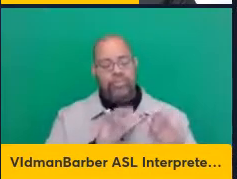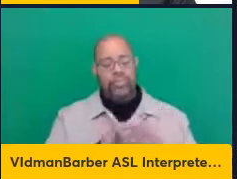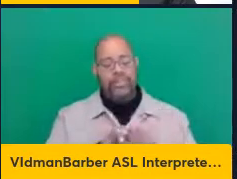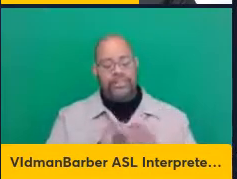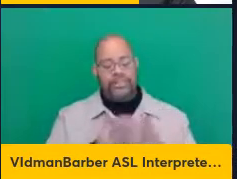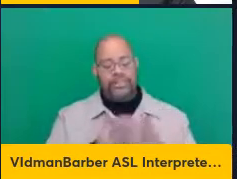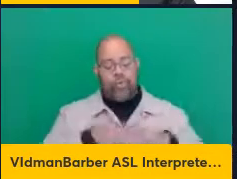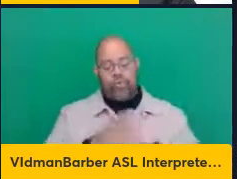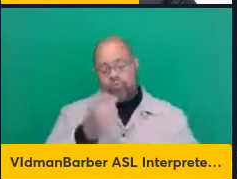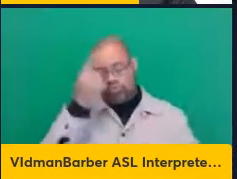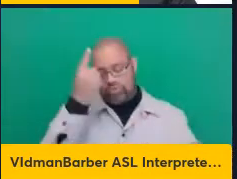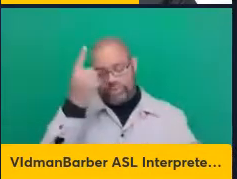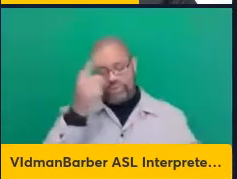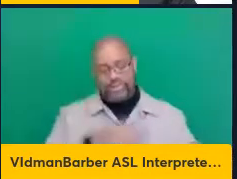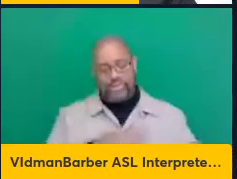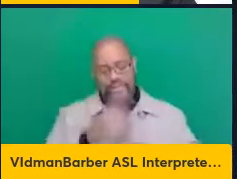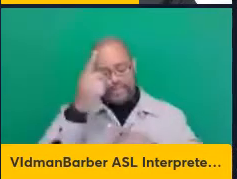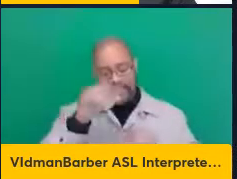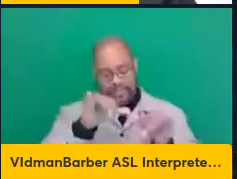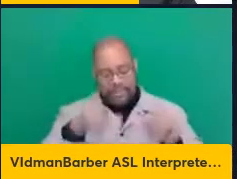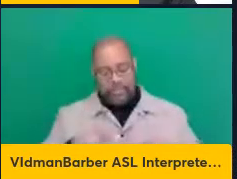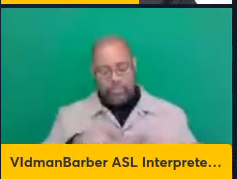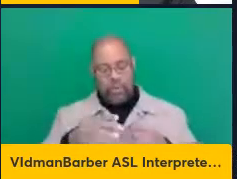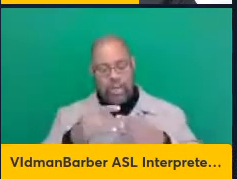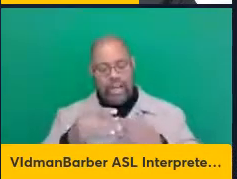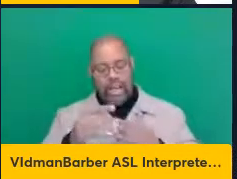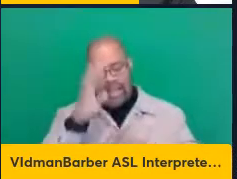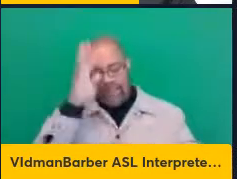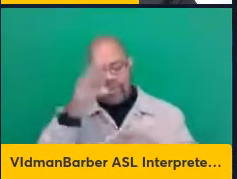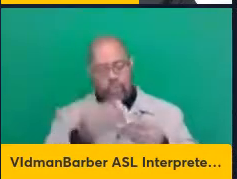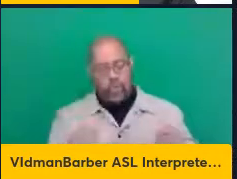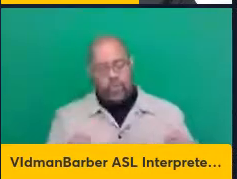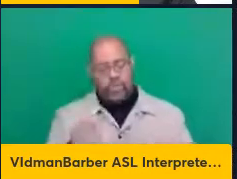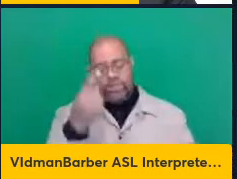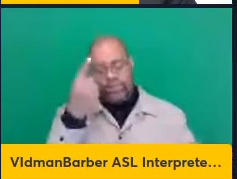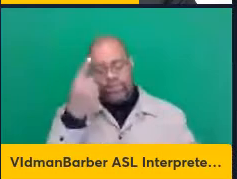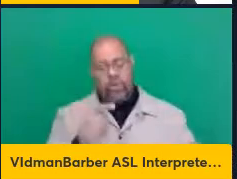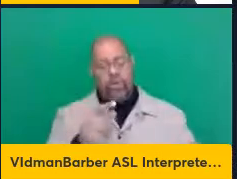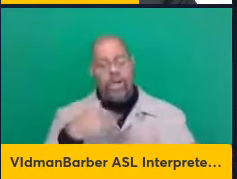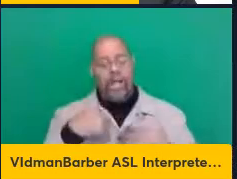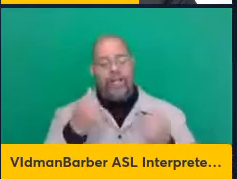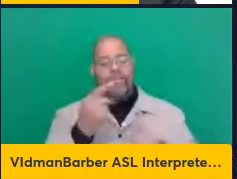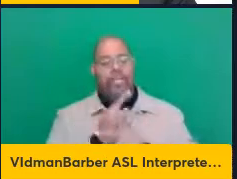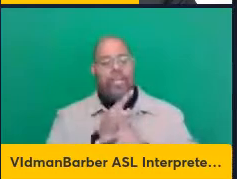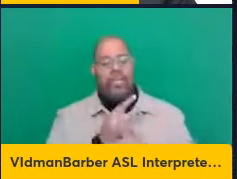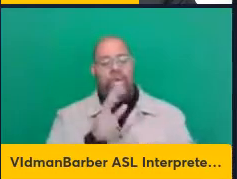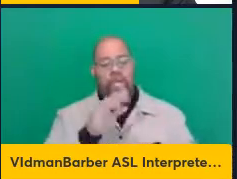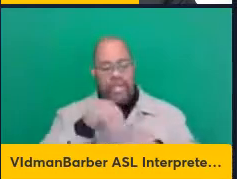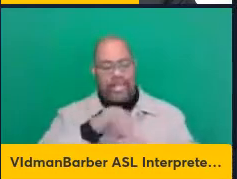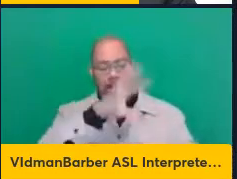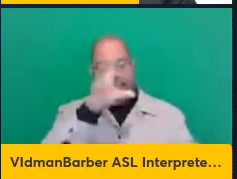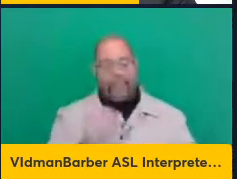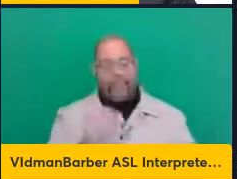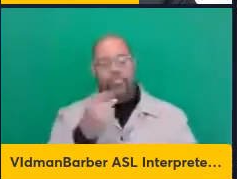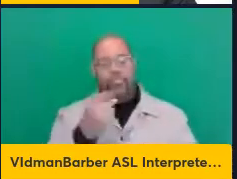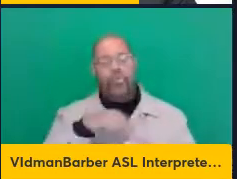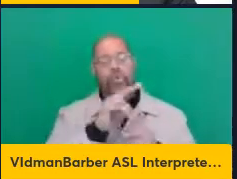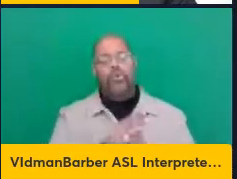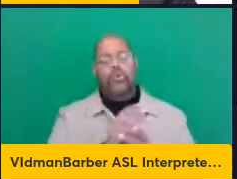on understanding disease mechanisms to guide innovative solutions for healthcare on the continent. So we